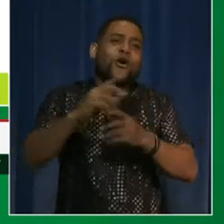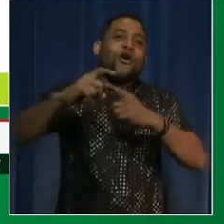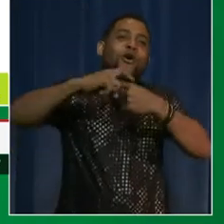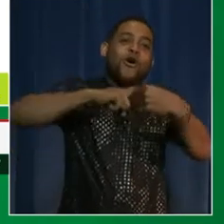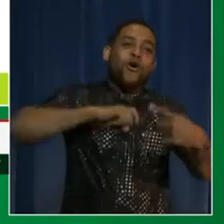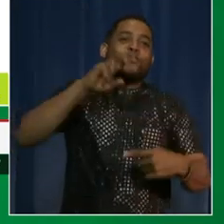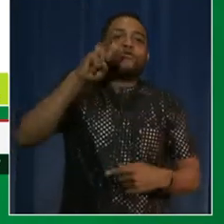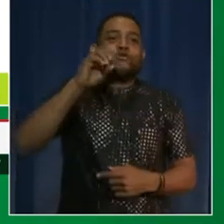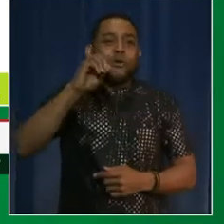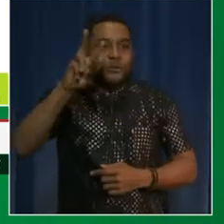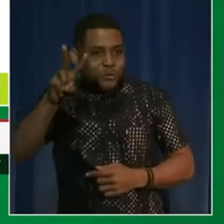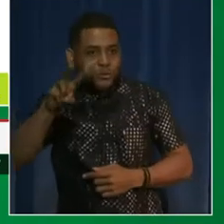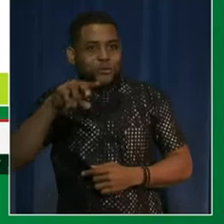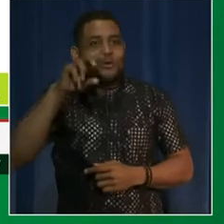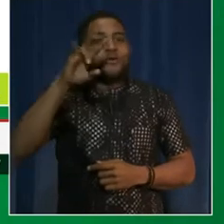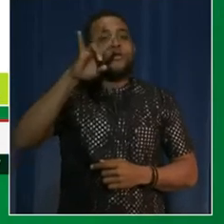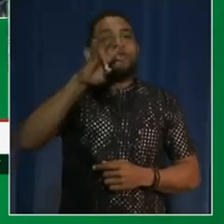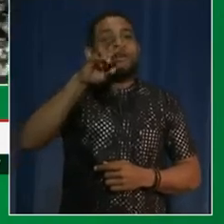202-442-7600. Thank you.